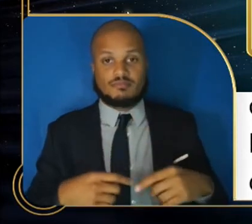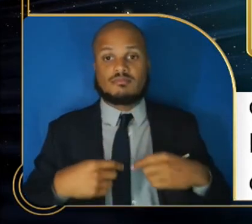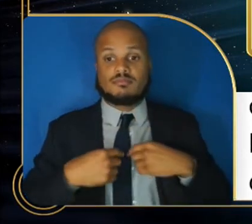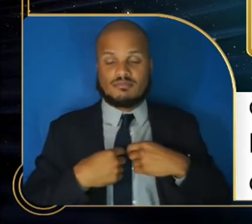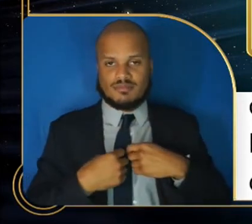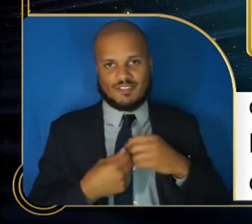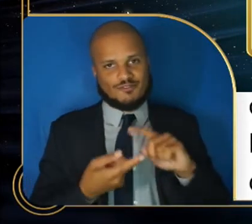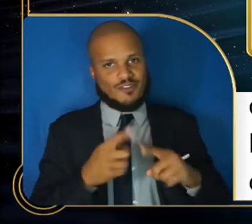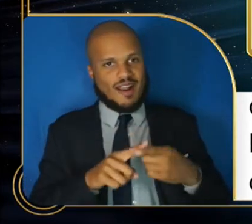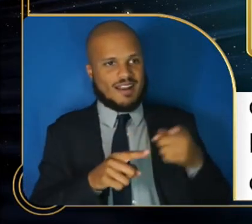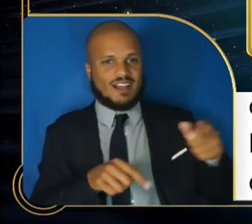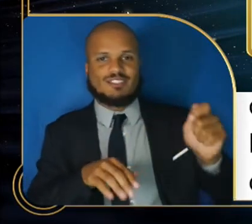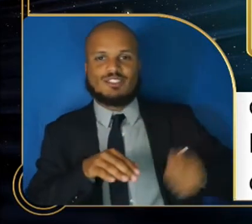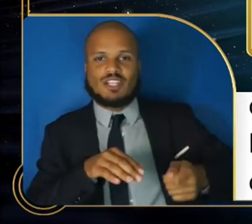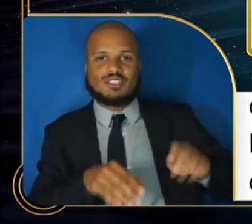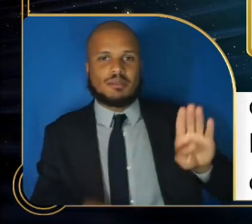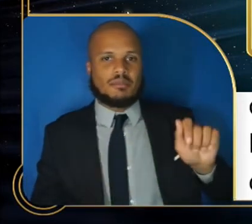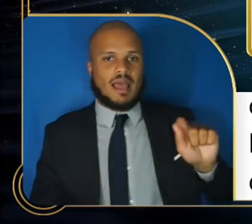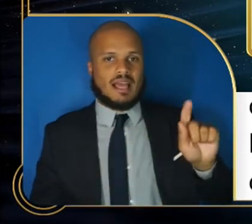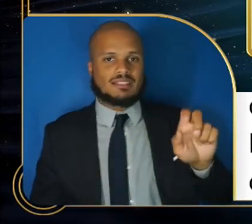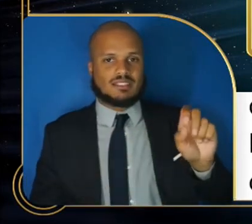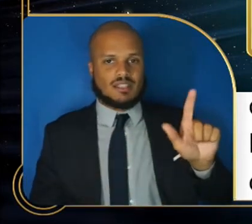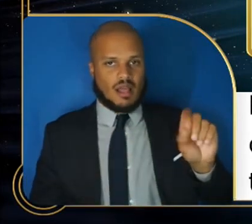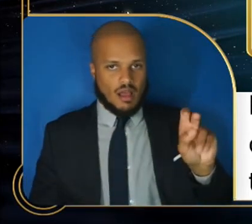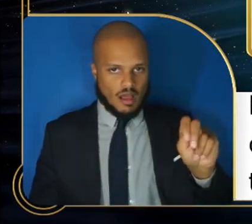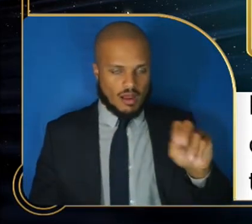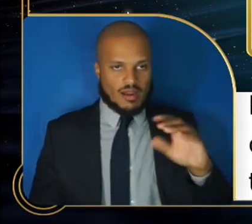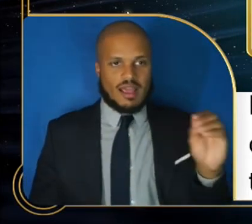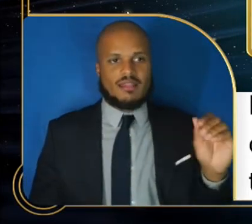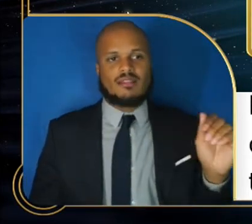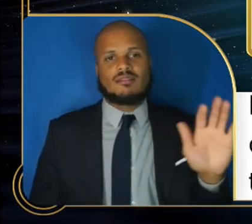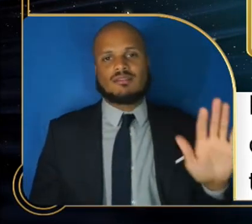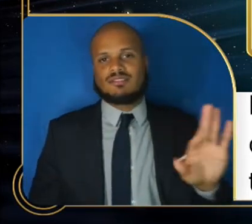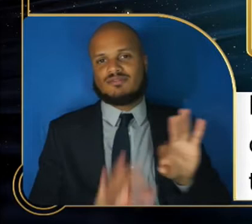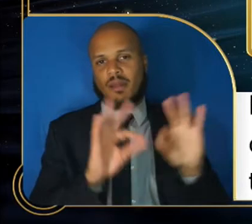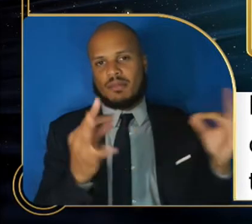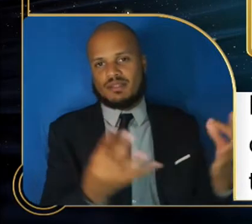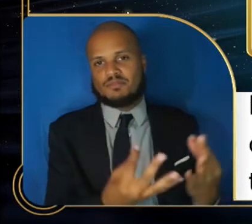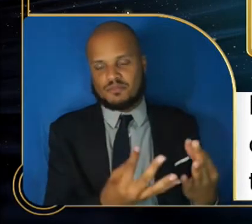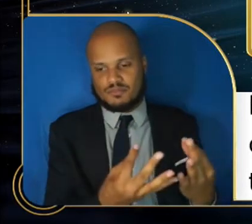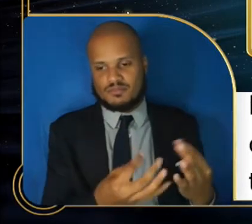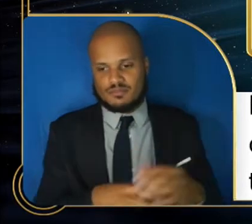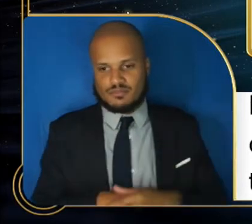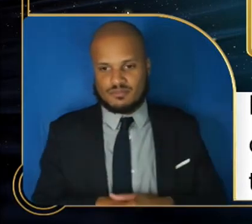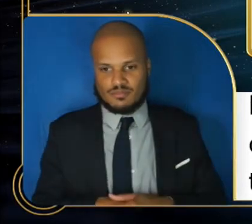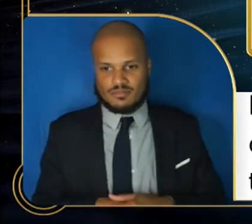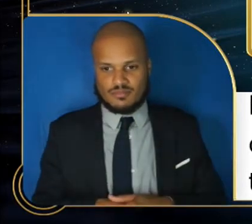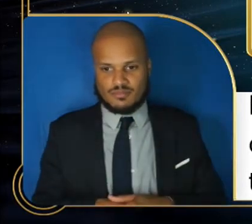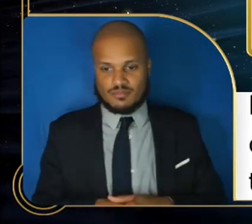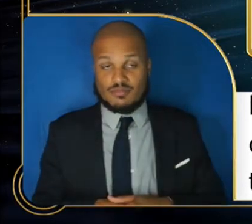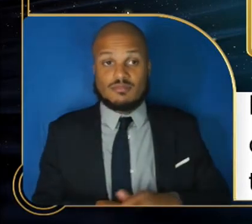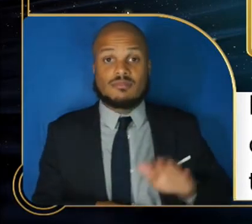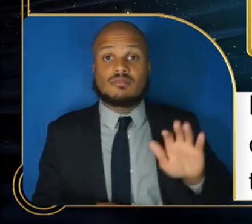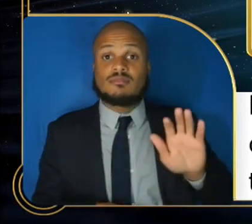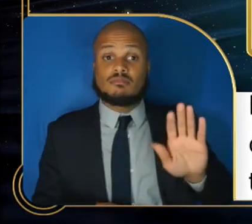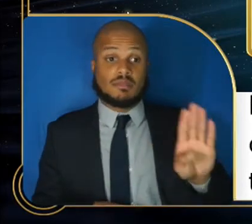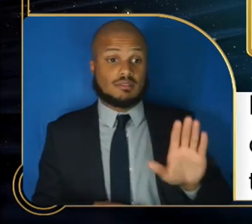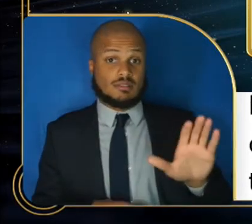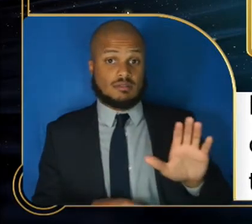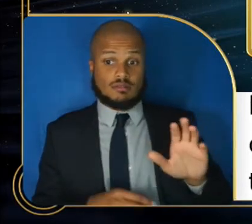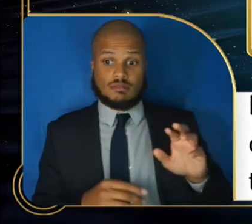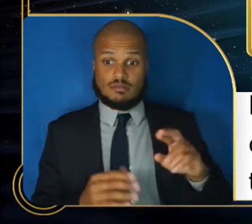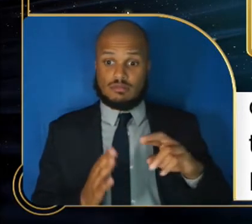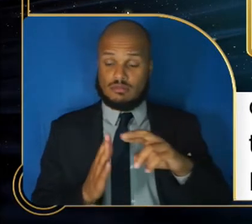of Judge Bazelon and the entire Bazelon family. And the role of the Bazelon Center today is